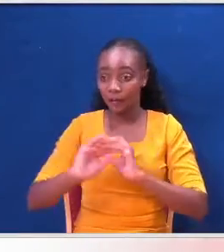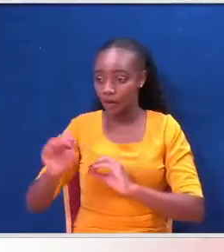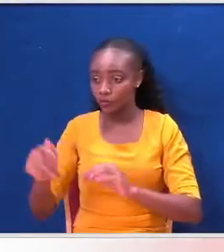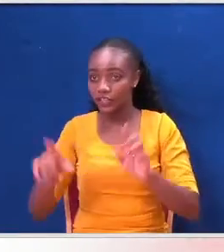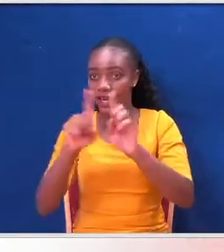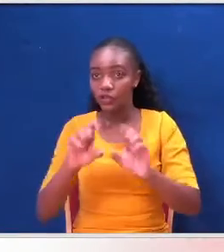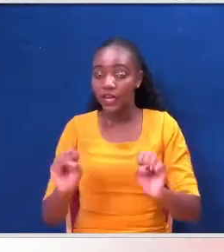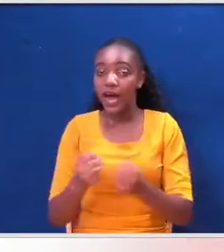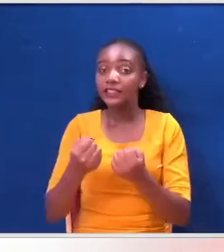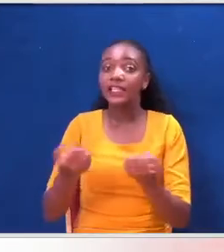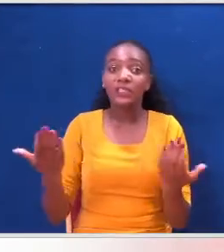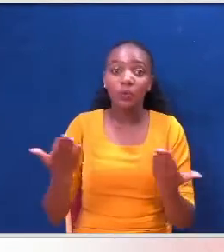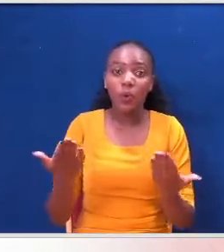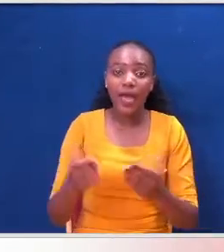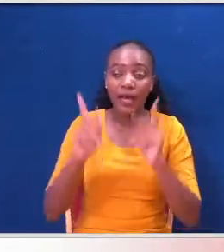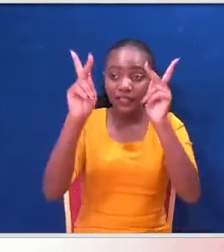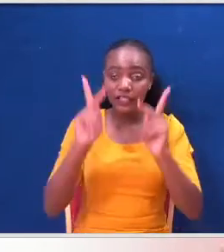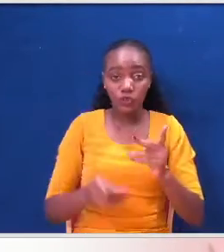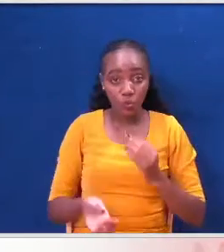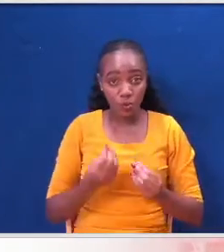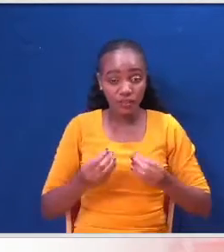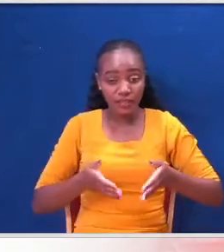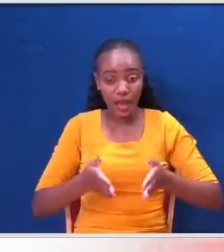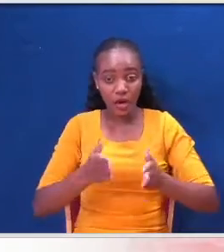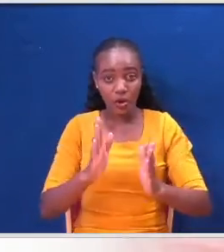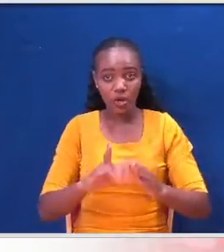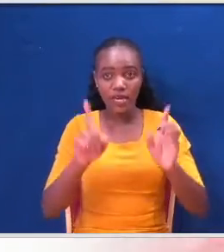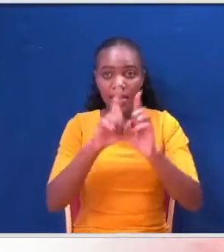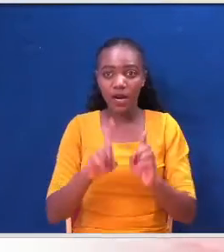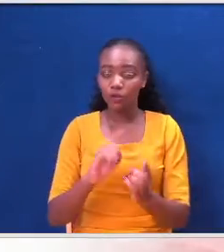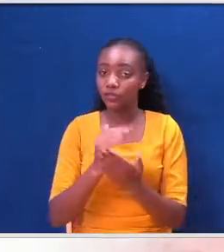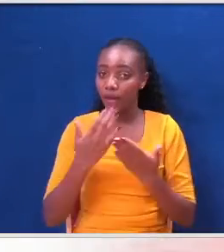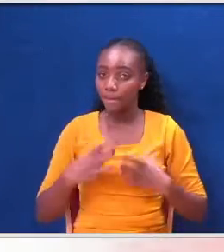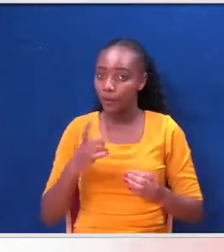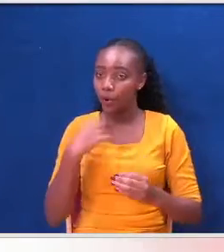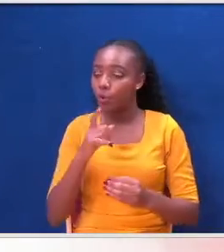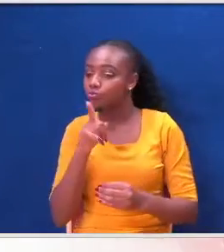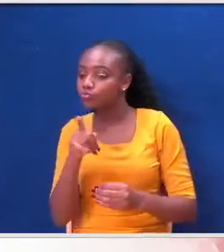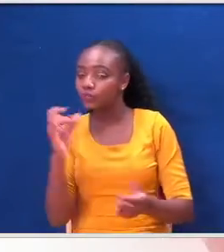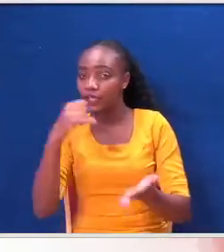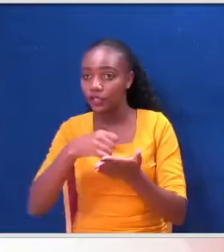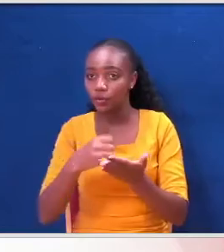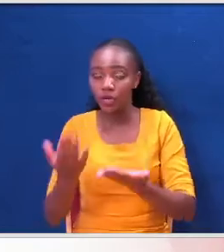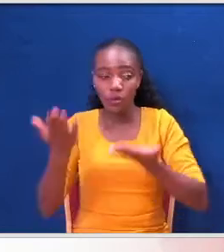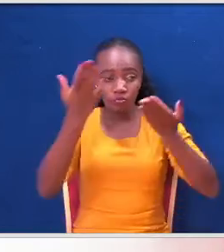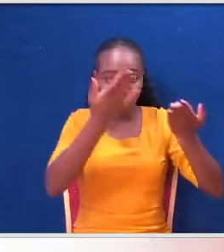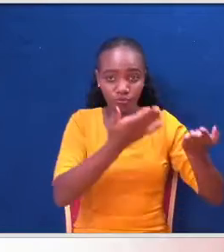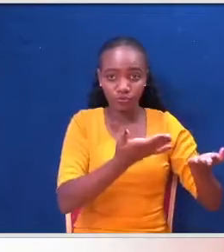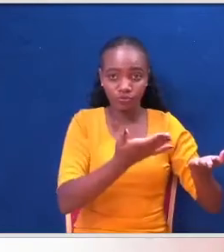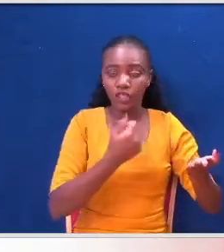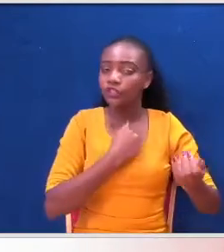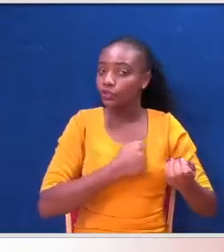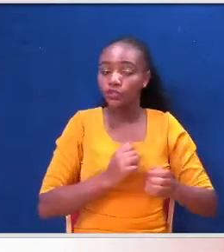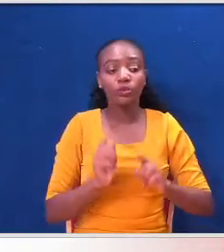accident took place along the Kisumu-Busia Highway. A majority of those who are caught up in the inferno rushed to the scene of the